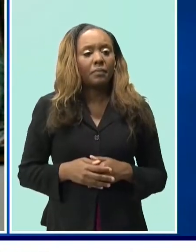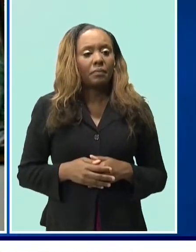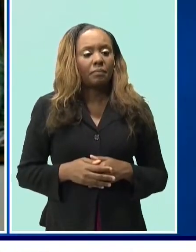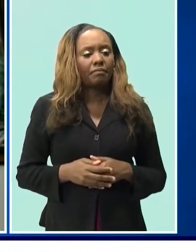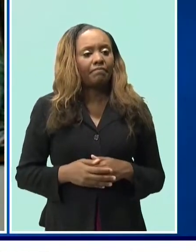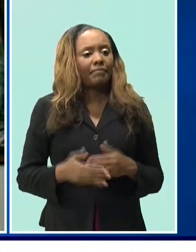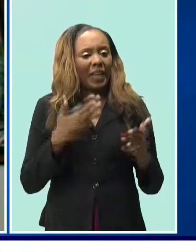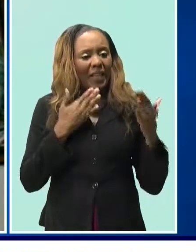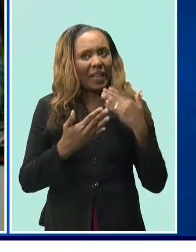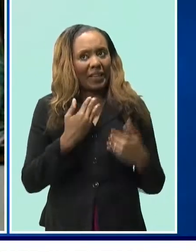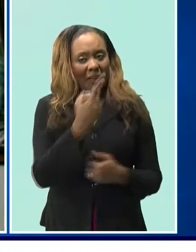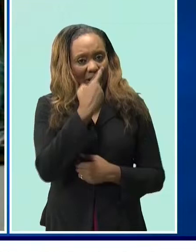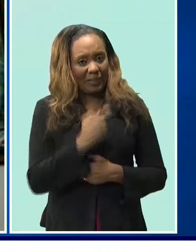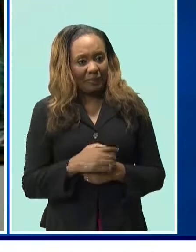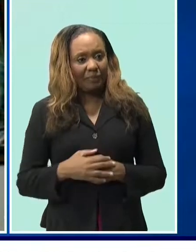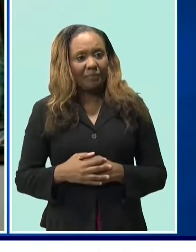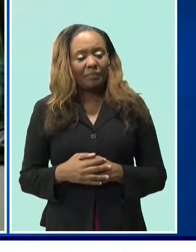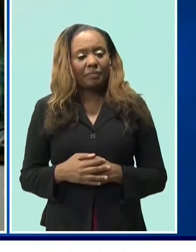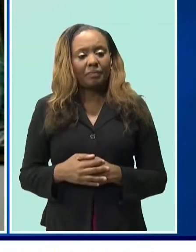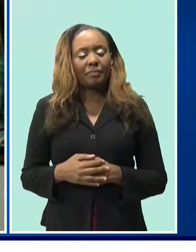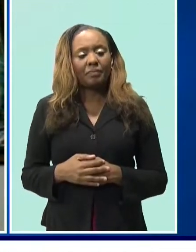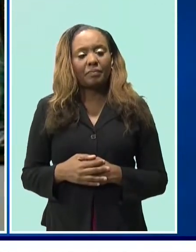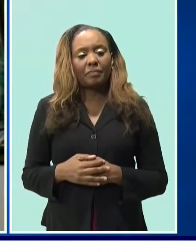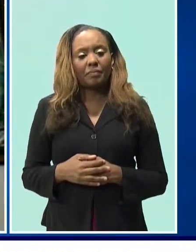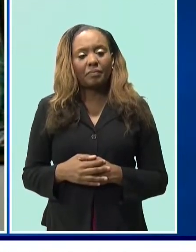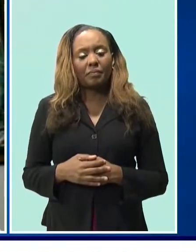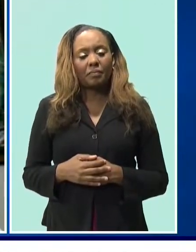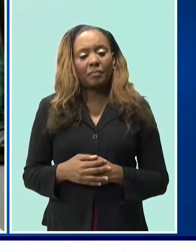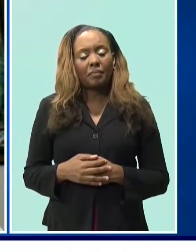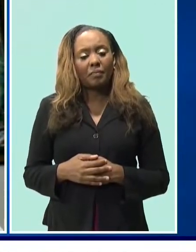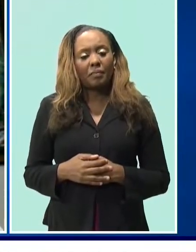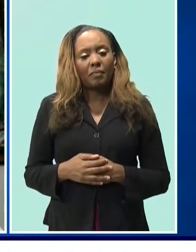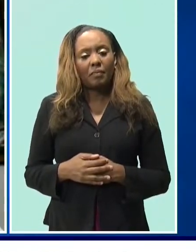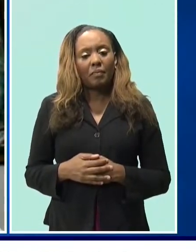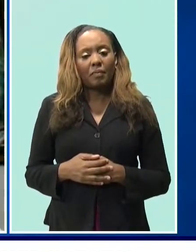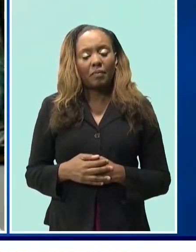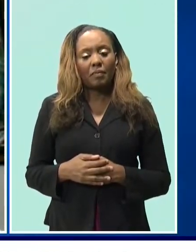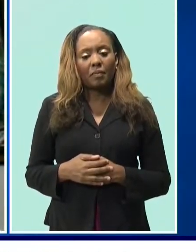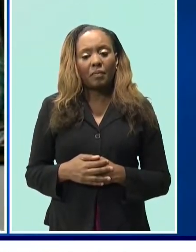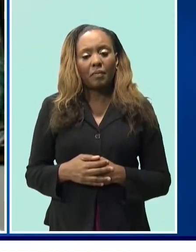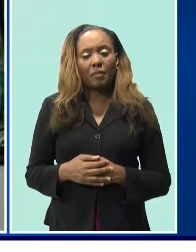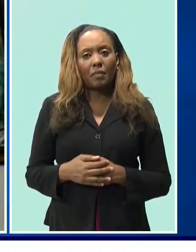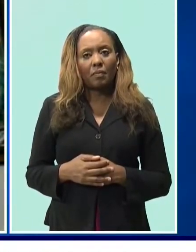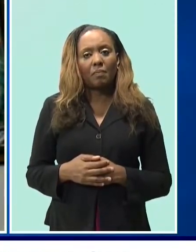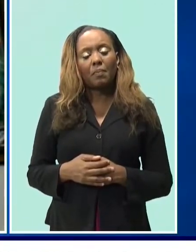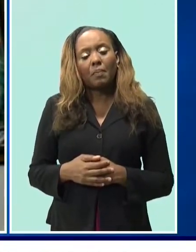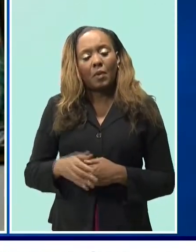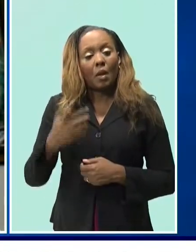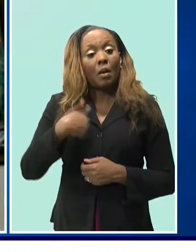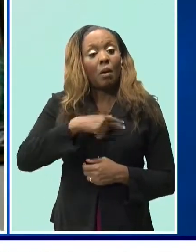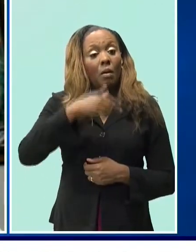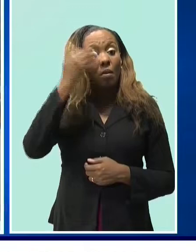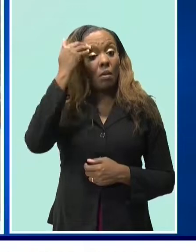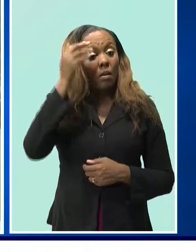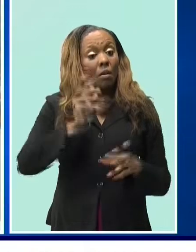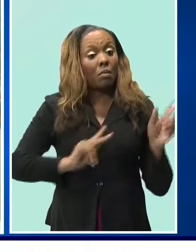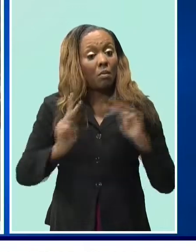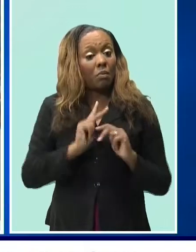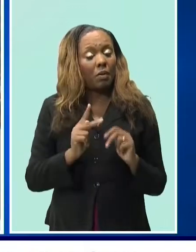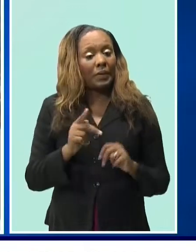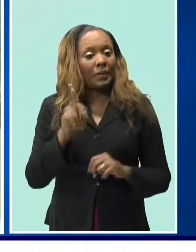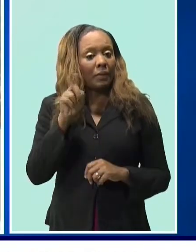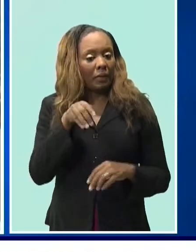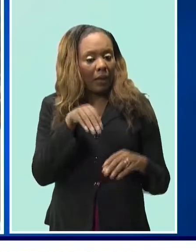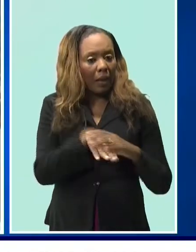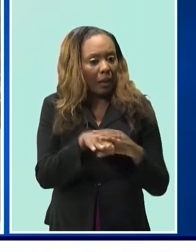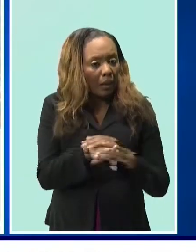Thanks for the question. We have had to balance the obvious socioeconomic need for access to money and food against the